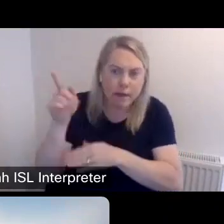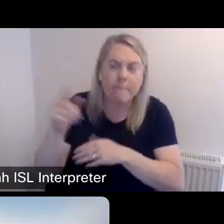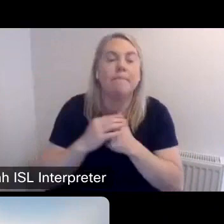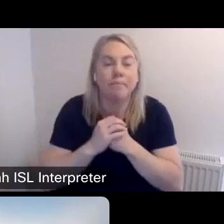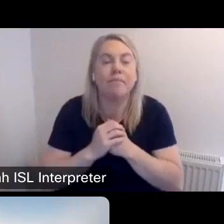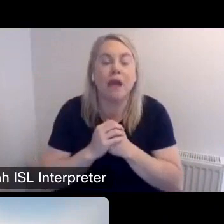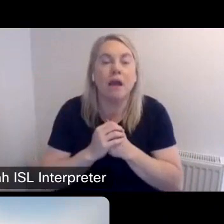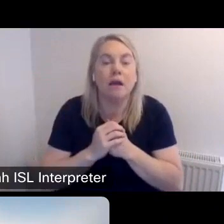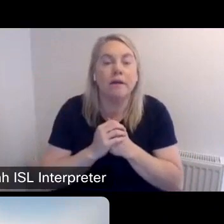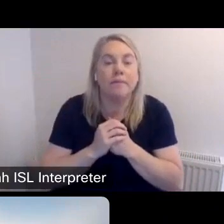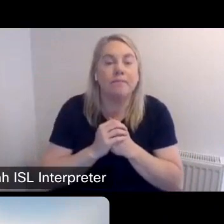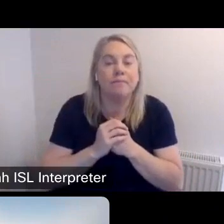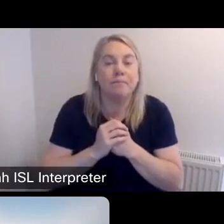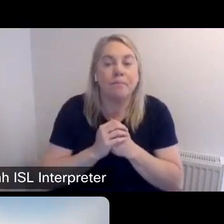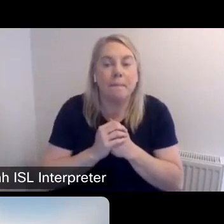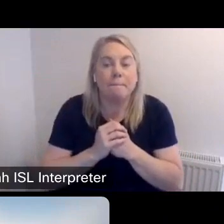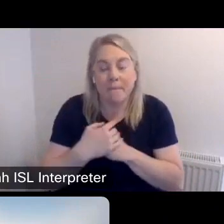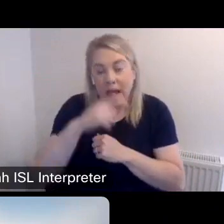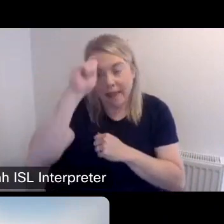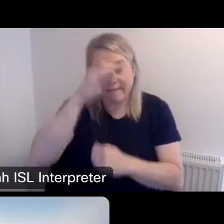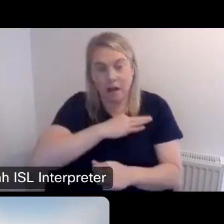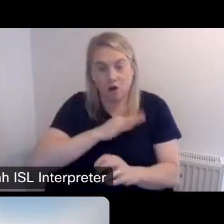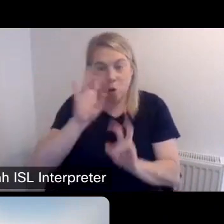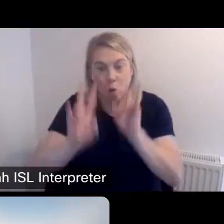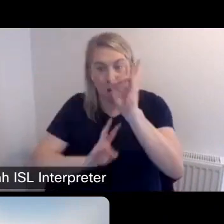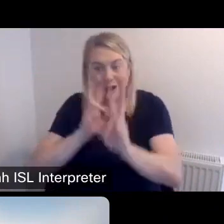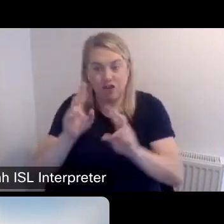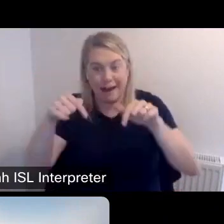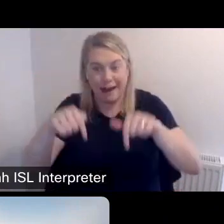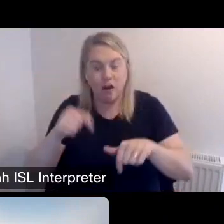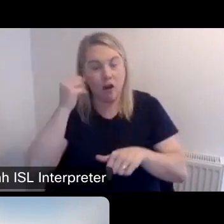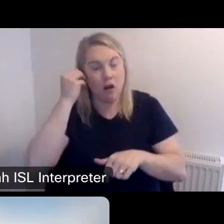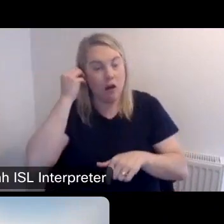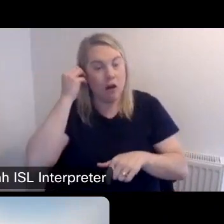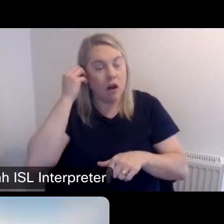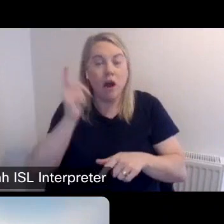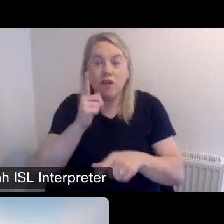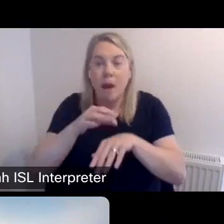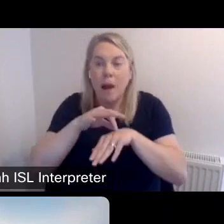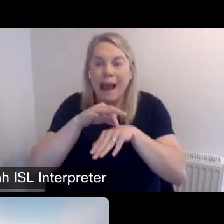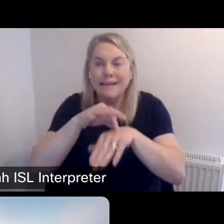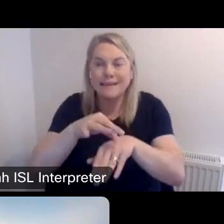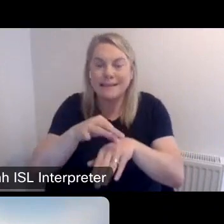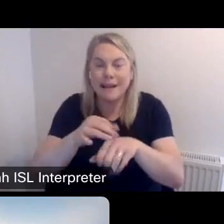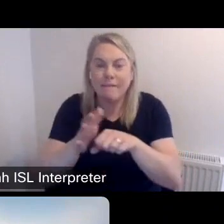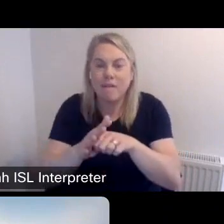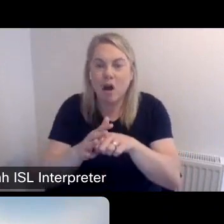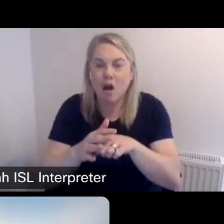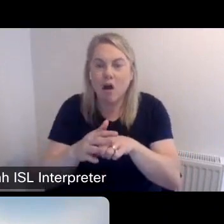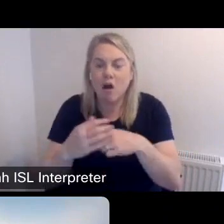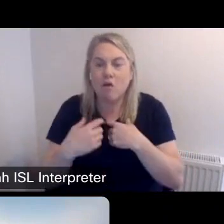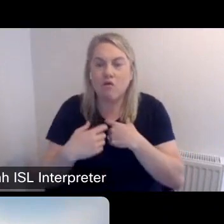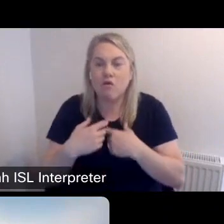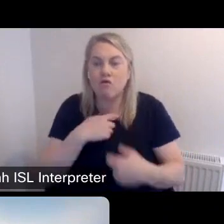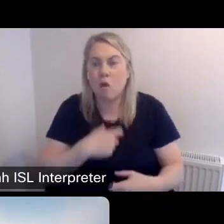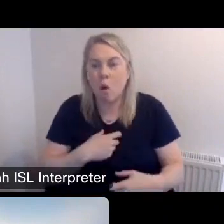I think there's a very good question here about the guidance on the role of the designated